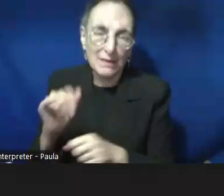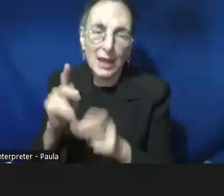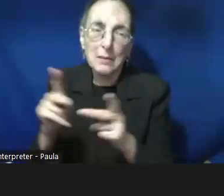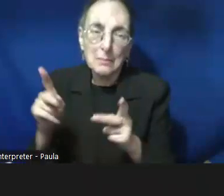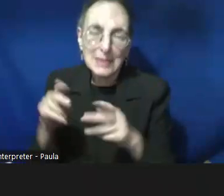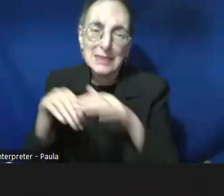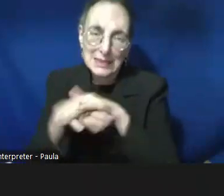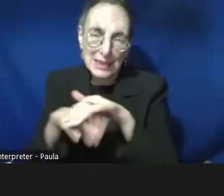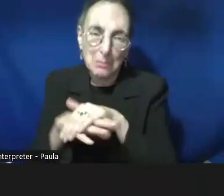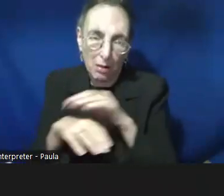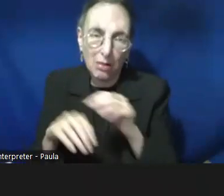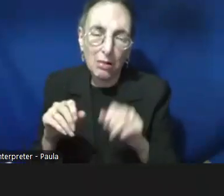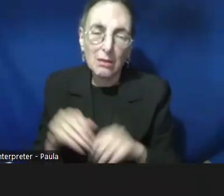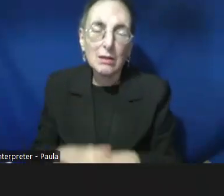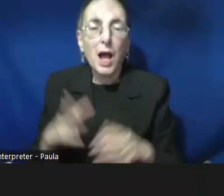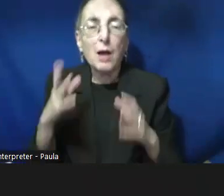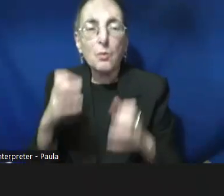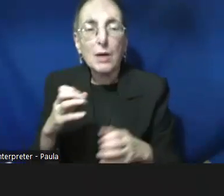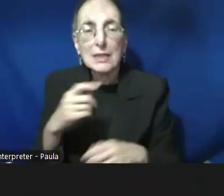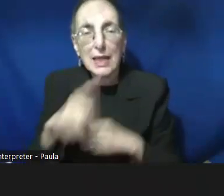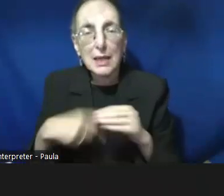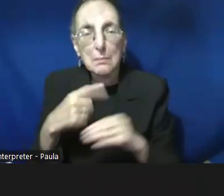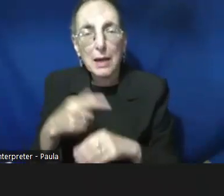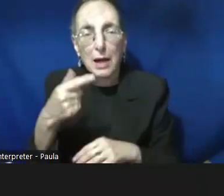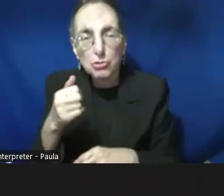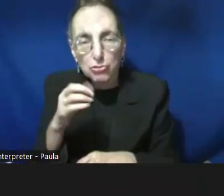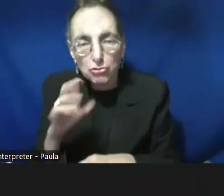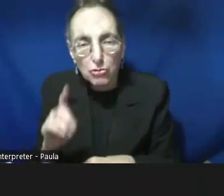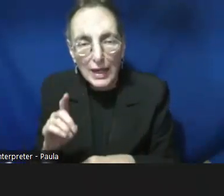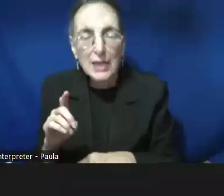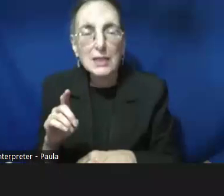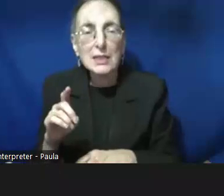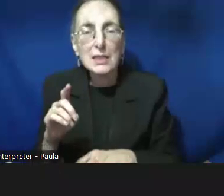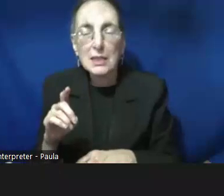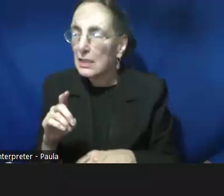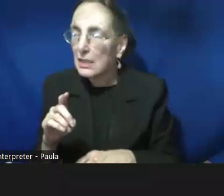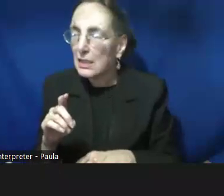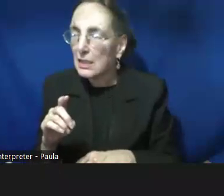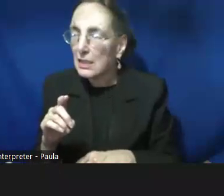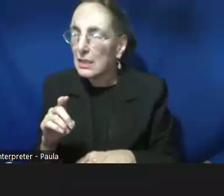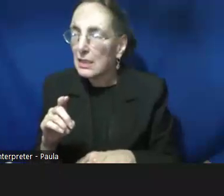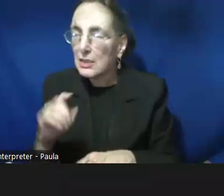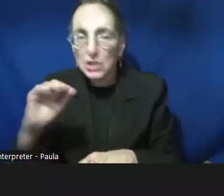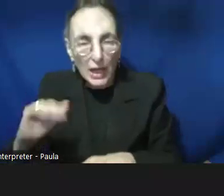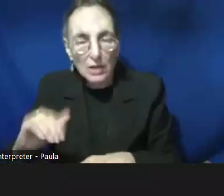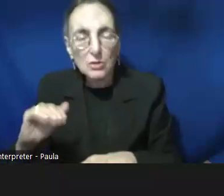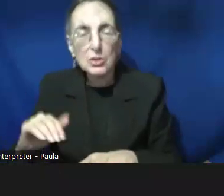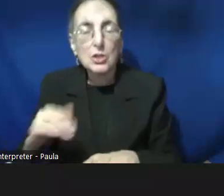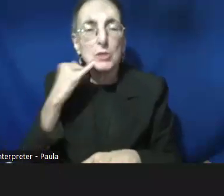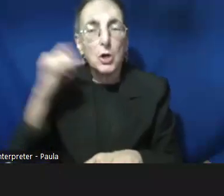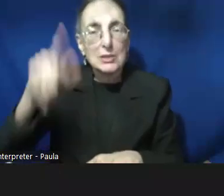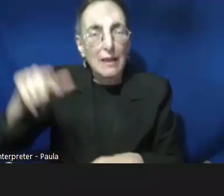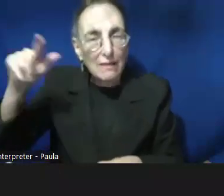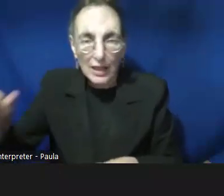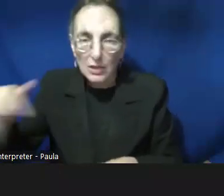want to say on grandparents, I thought the question might also have been, what if the landlord refuses a grandchild entering, particularly for